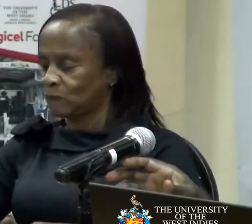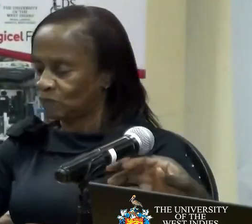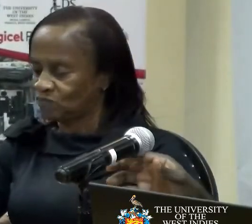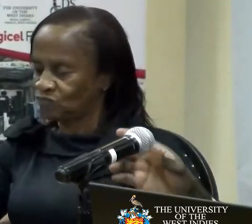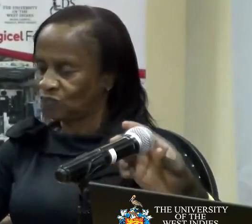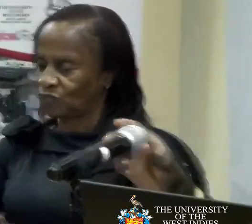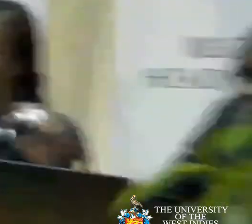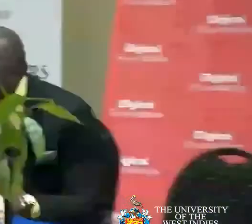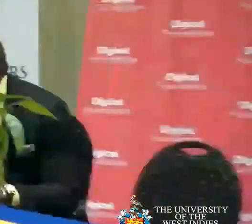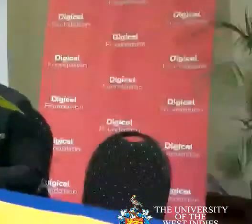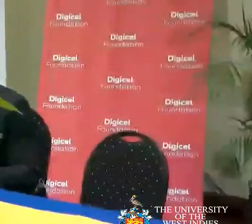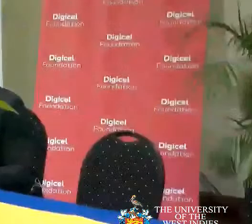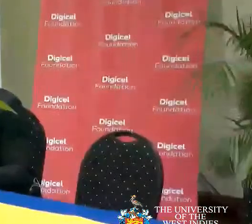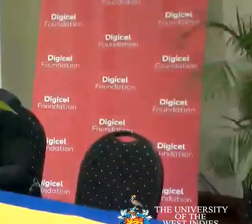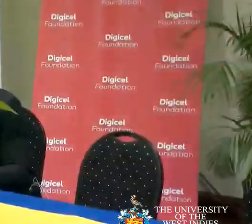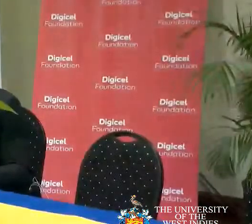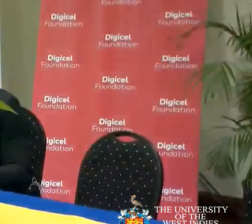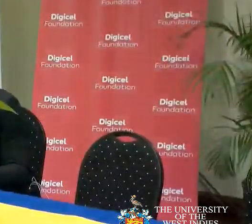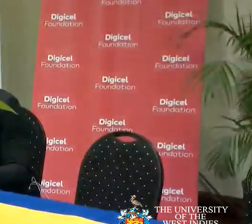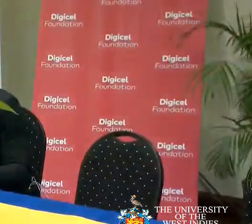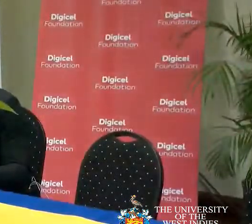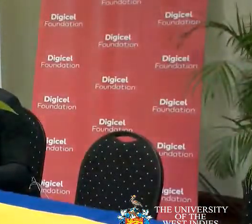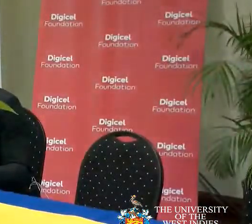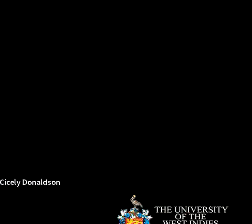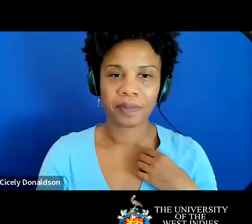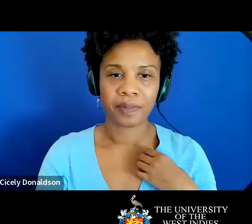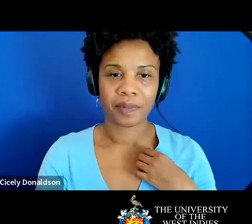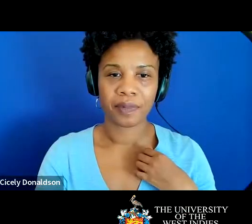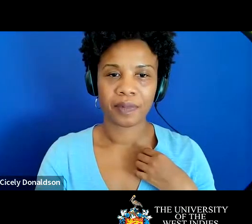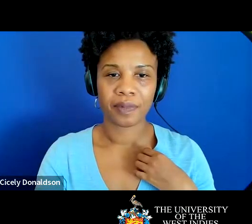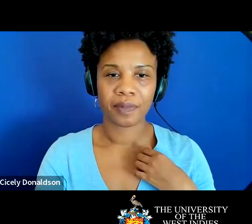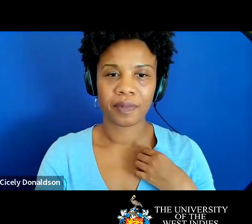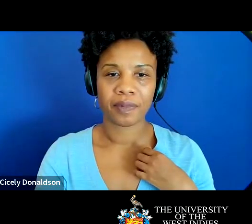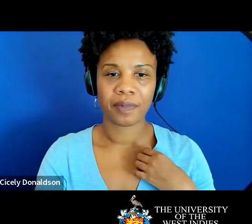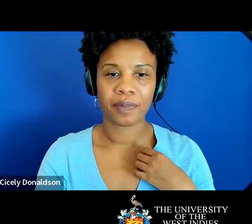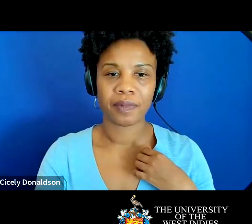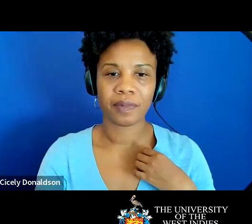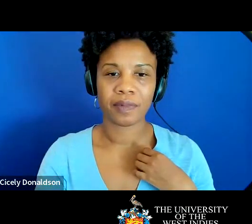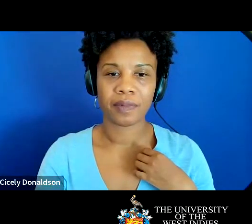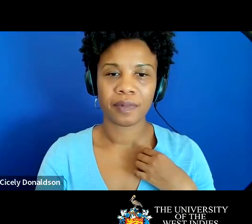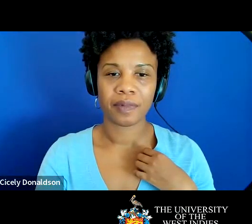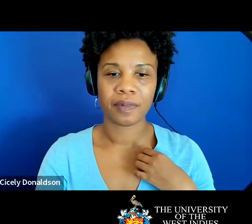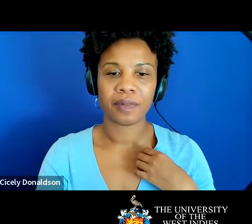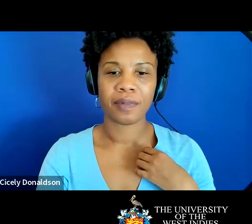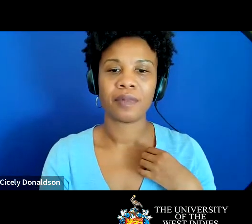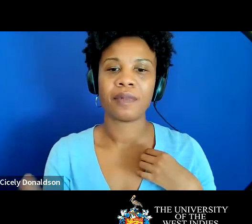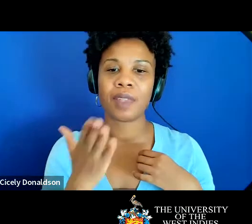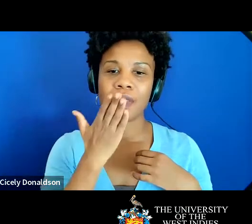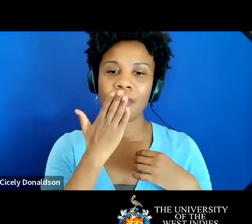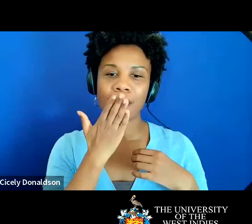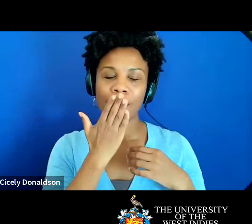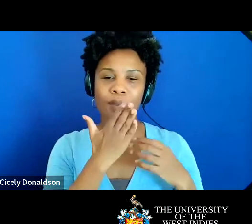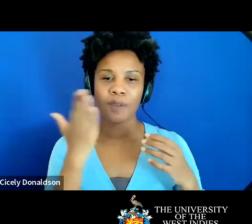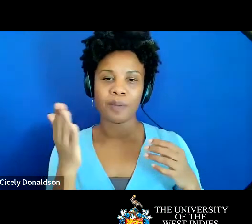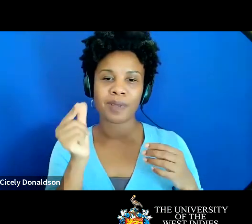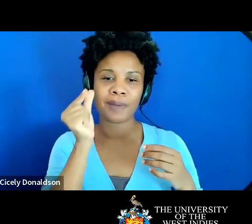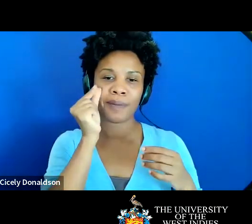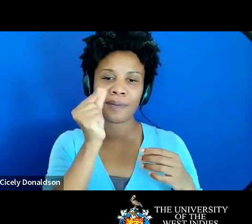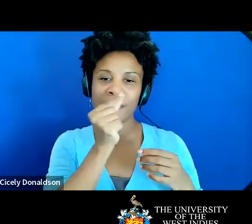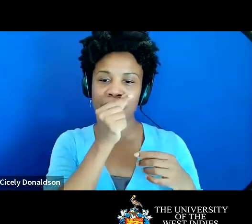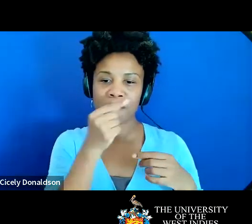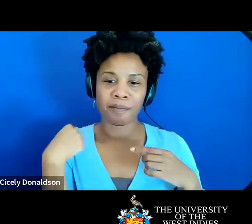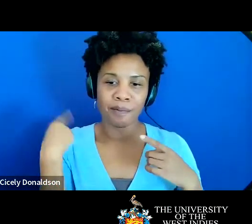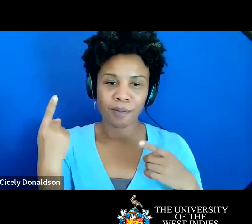Gloria Goff, for your tremendous work and effort over the past 2